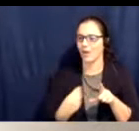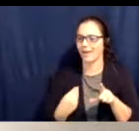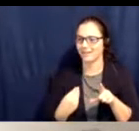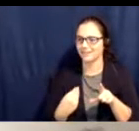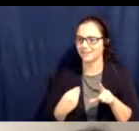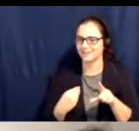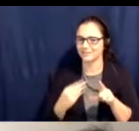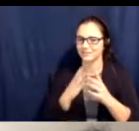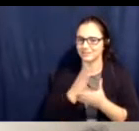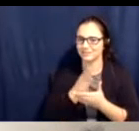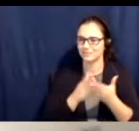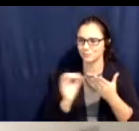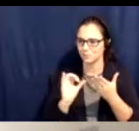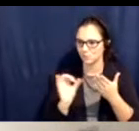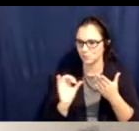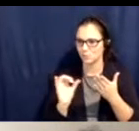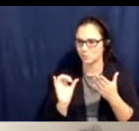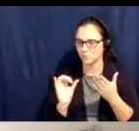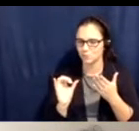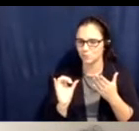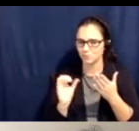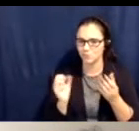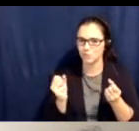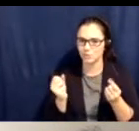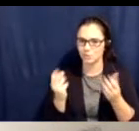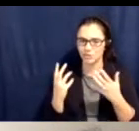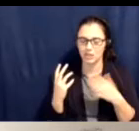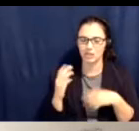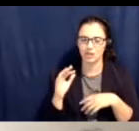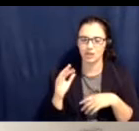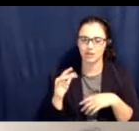Yeah, the